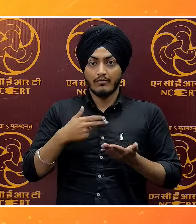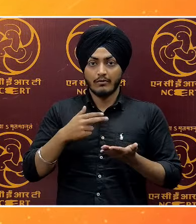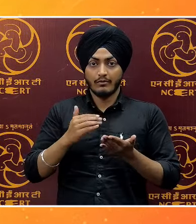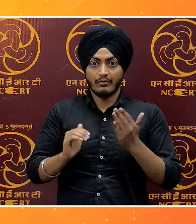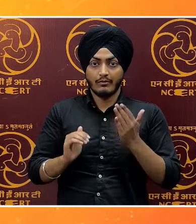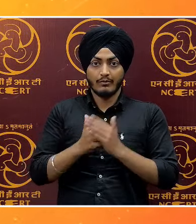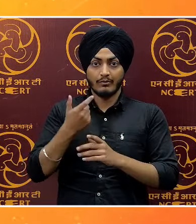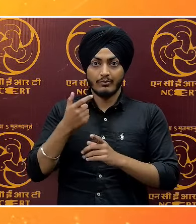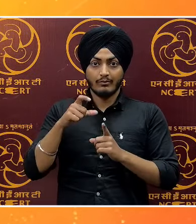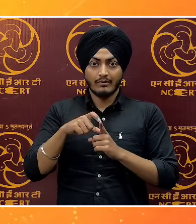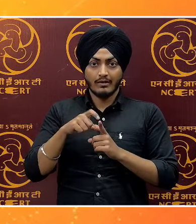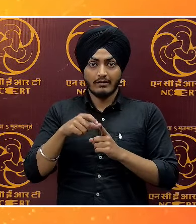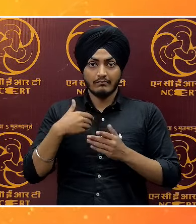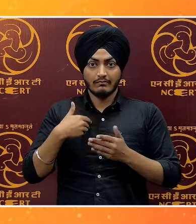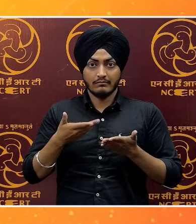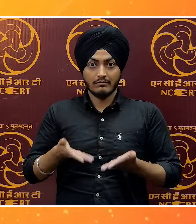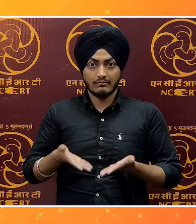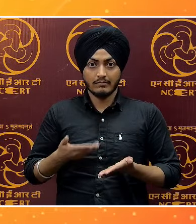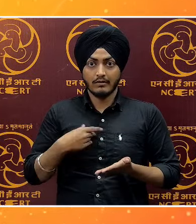our PIN code is